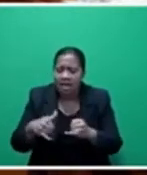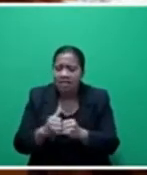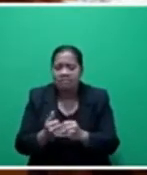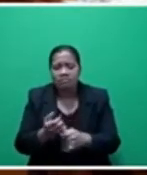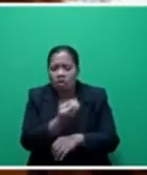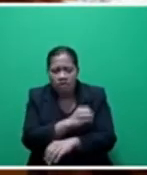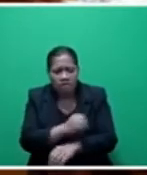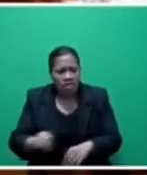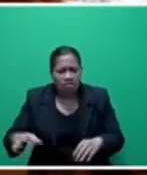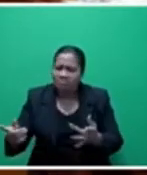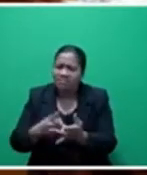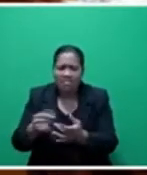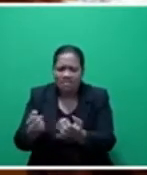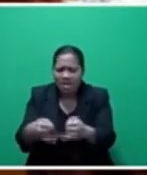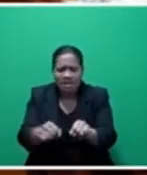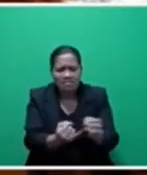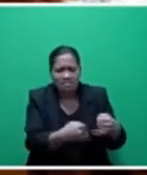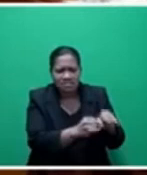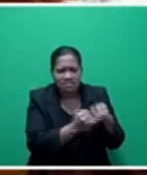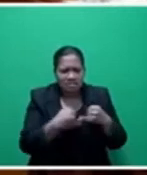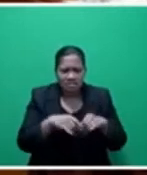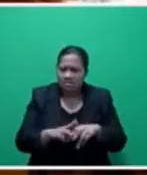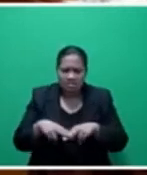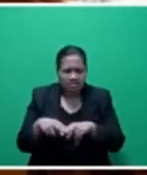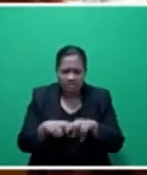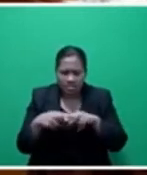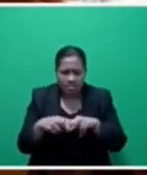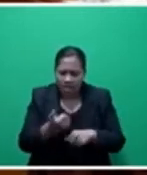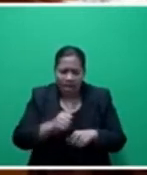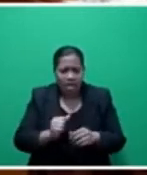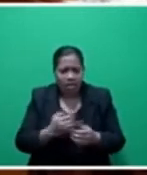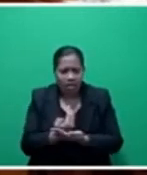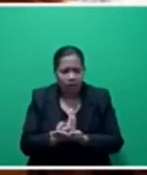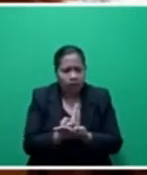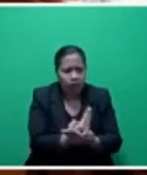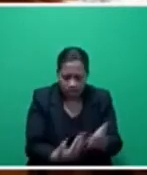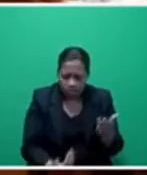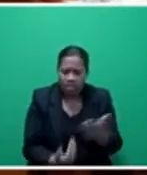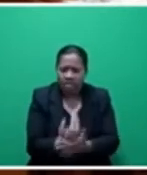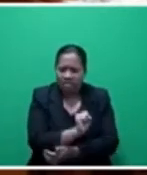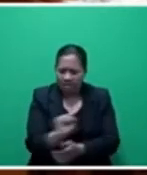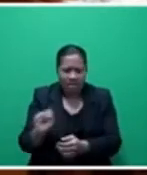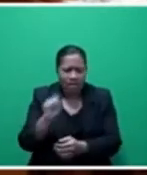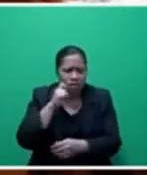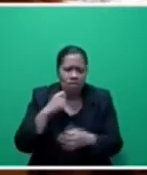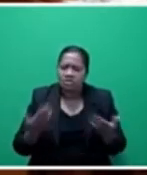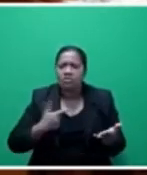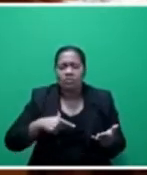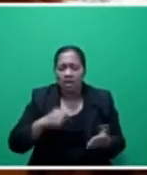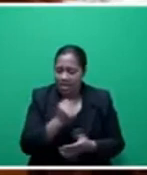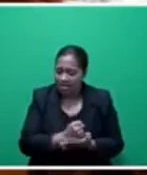areas of Fiji by allowing over 70 yachts to enter and berth in their waters? Why has government not